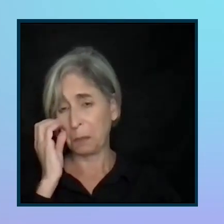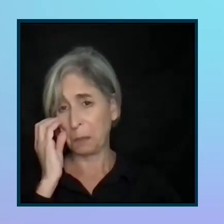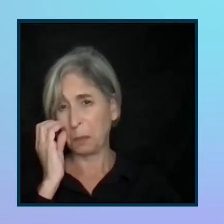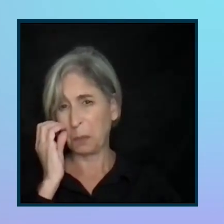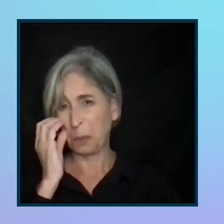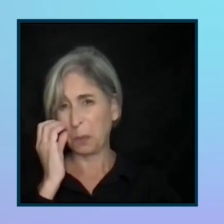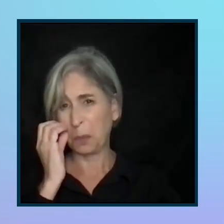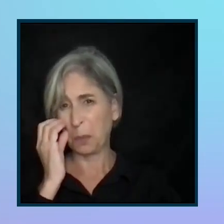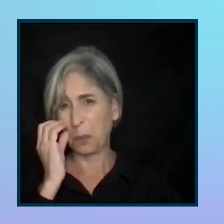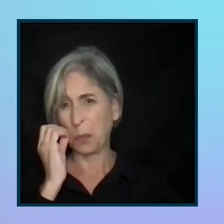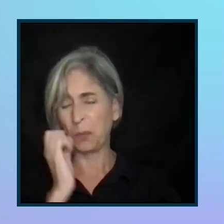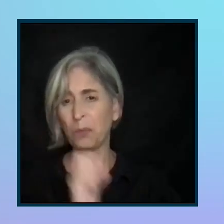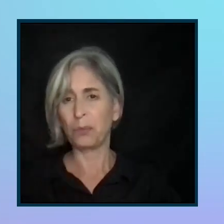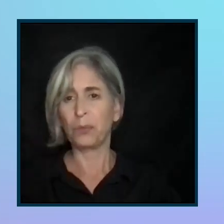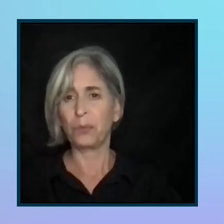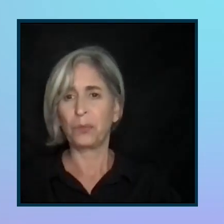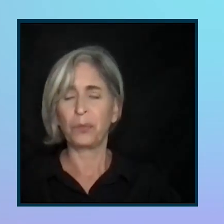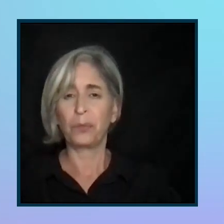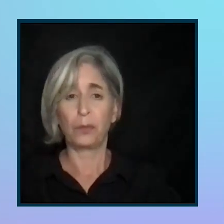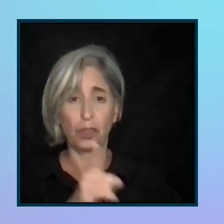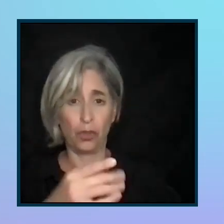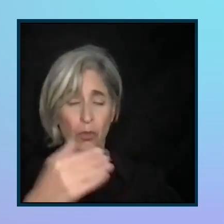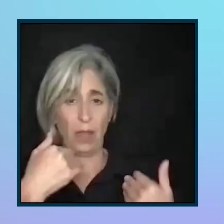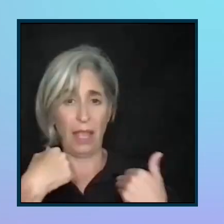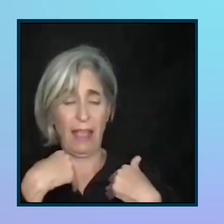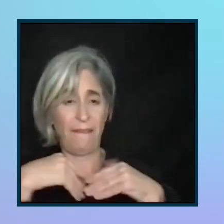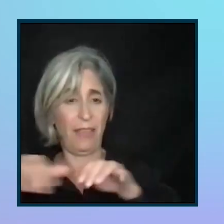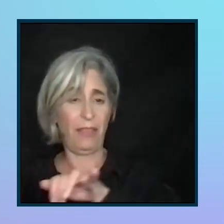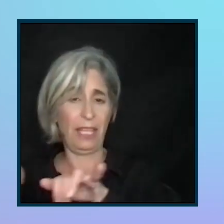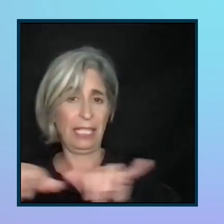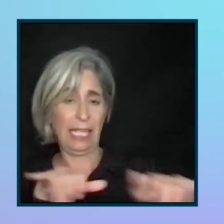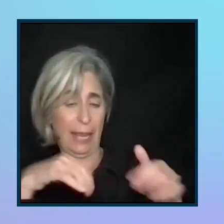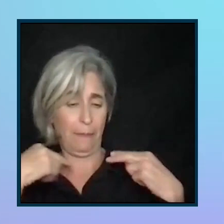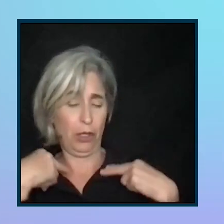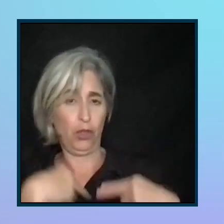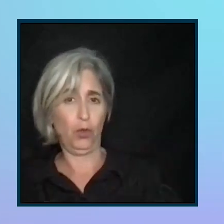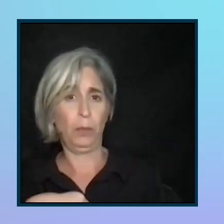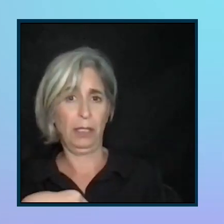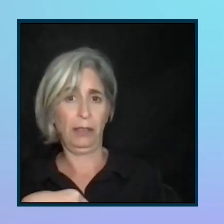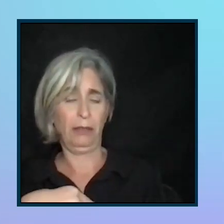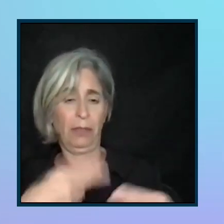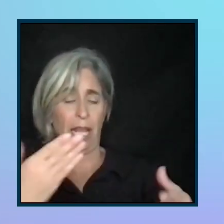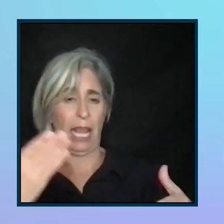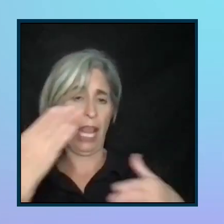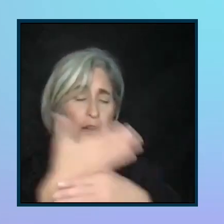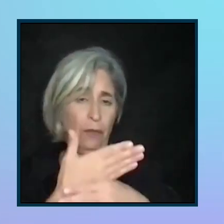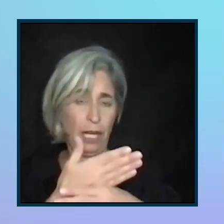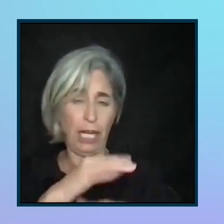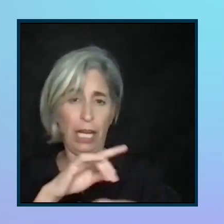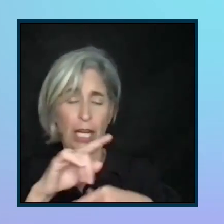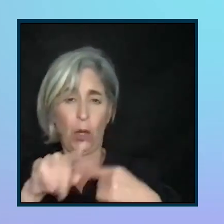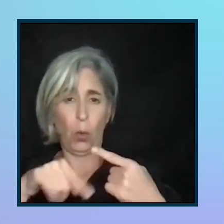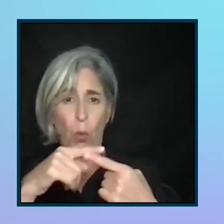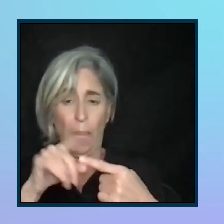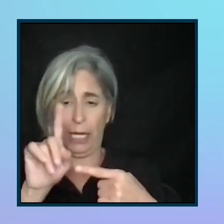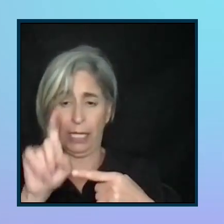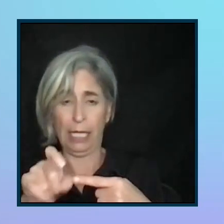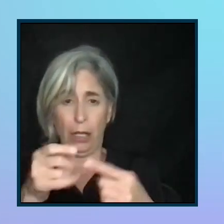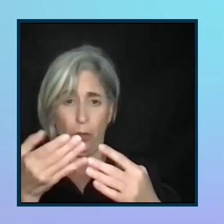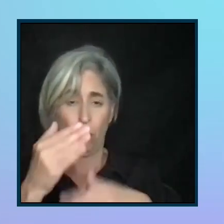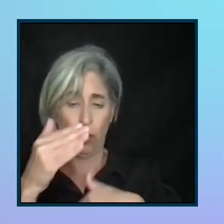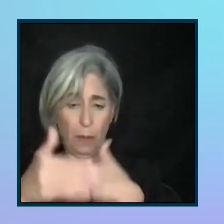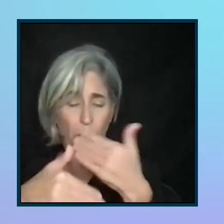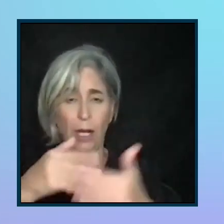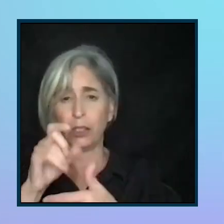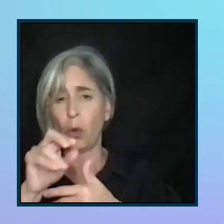Sure. Do you have the same humans intervening when needed throughout the process, or